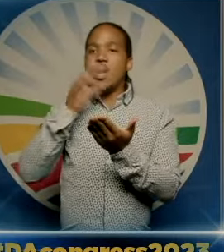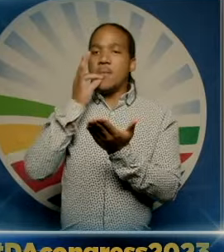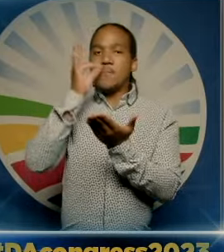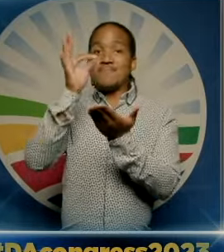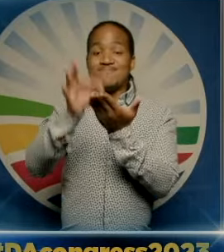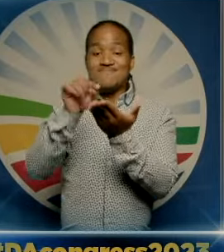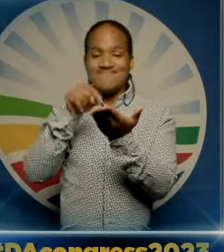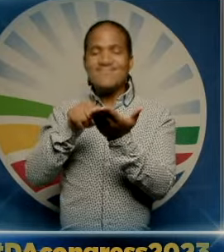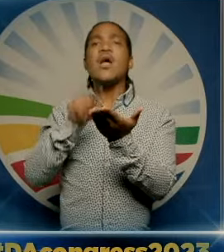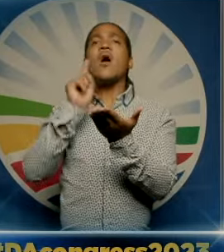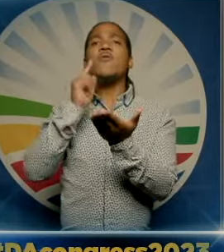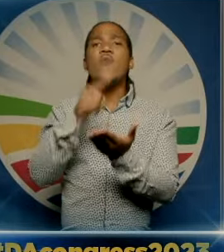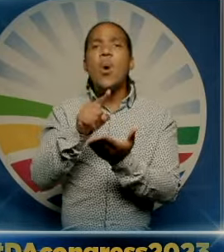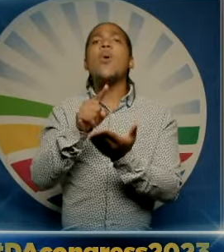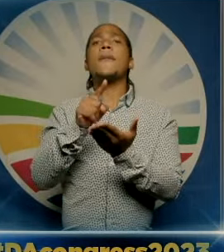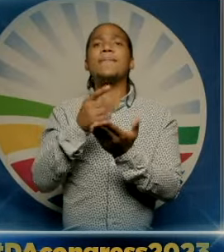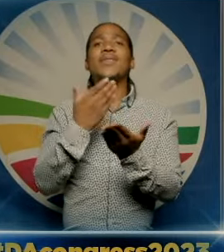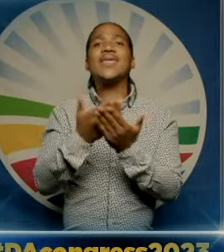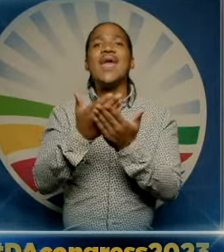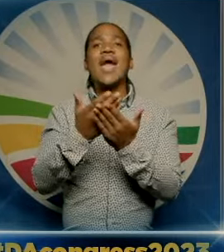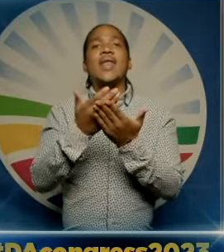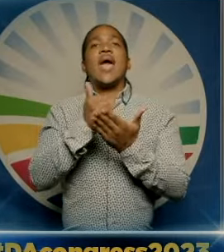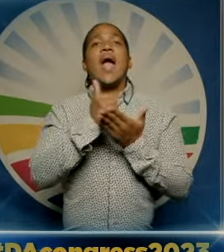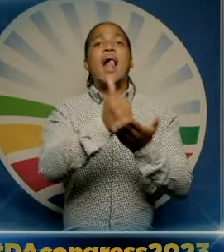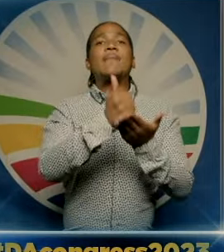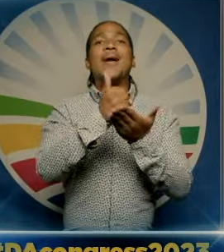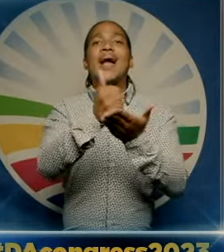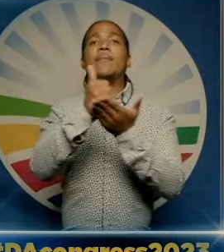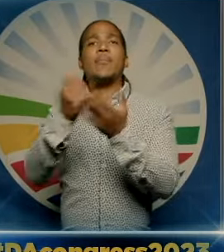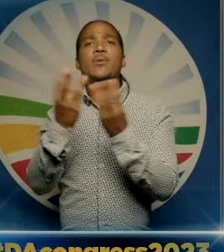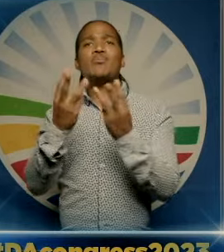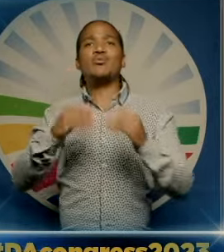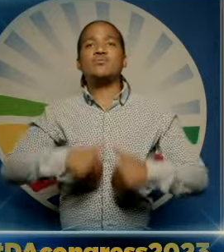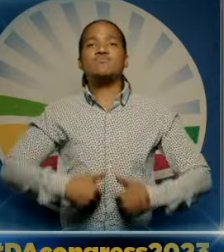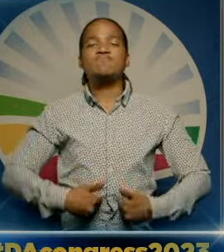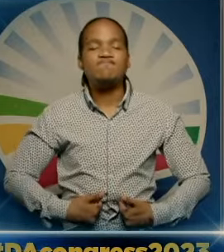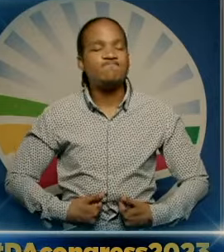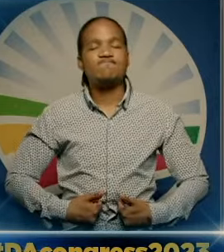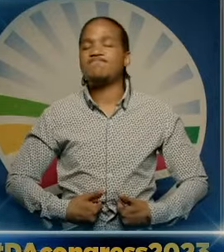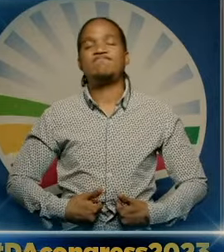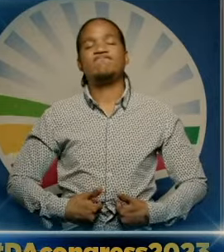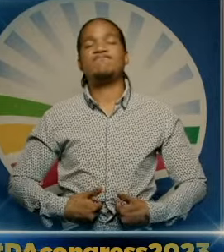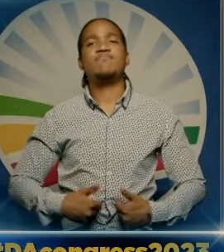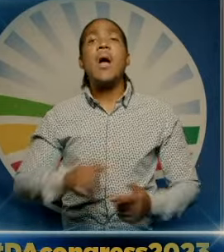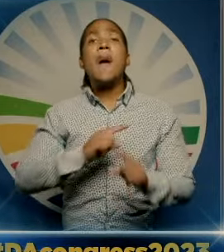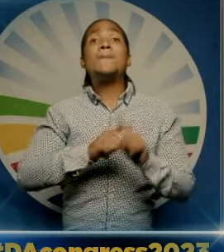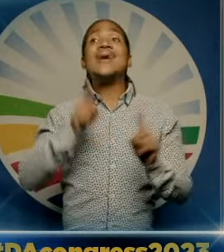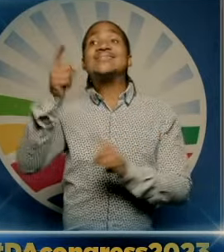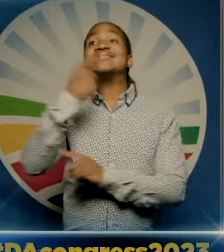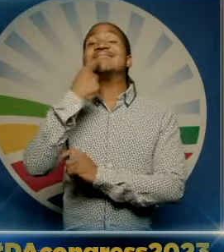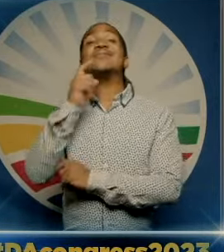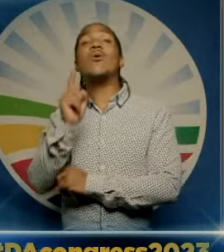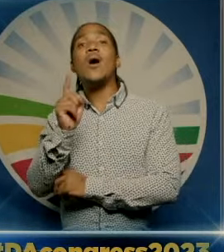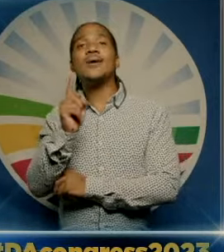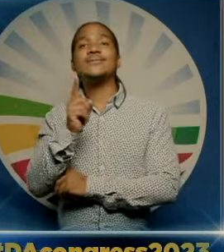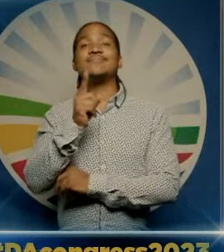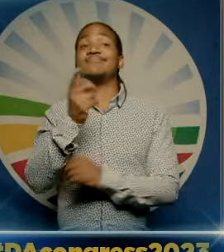a long way to save people from sheer hunger and desperation. And you know what they said, Democrats?